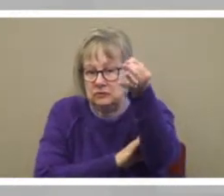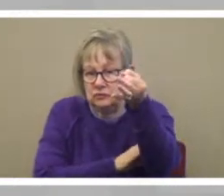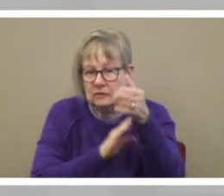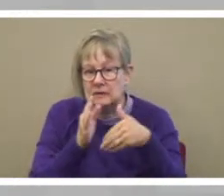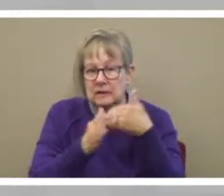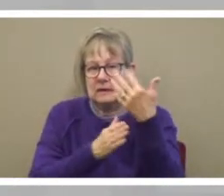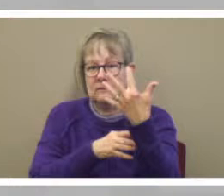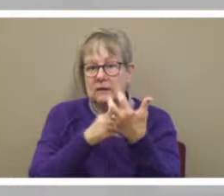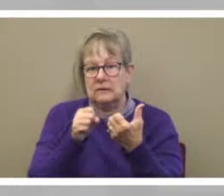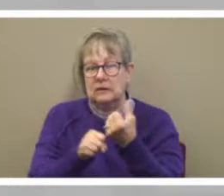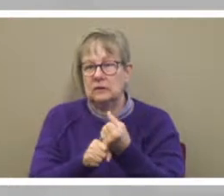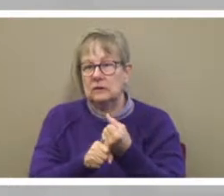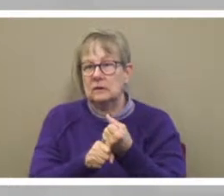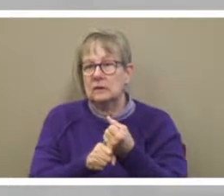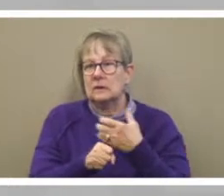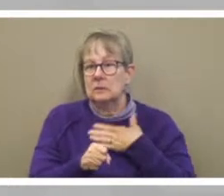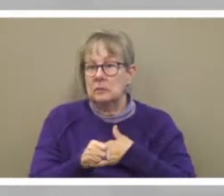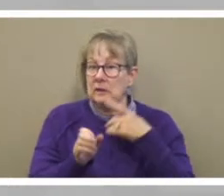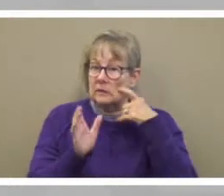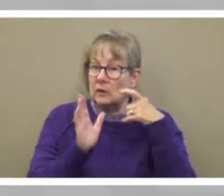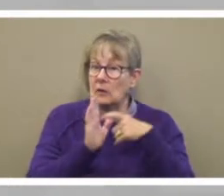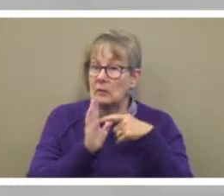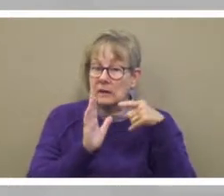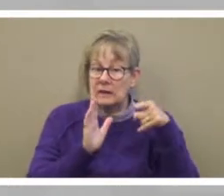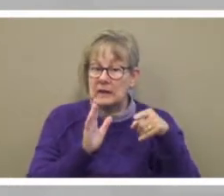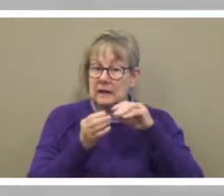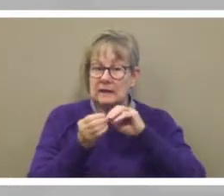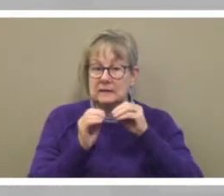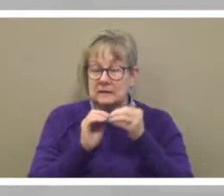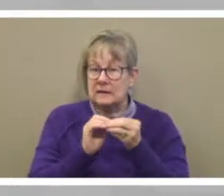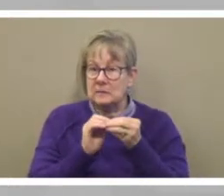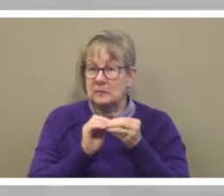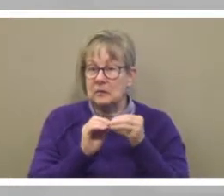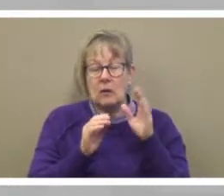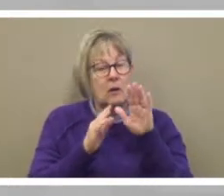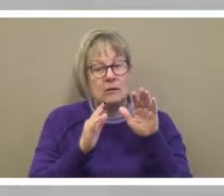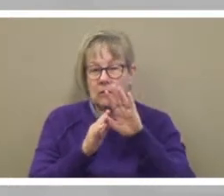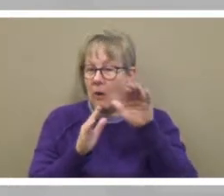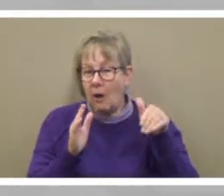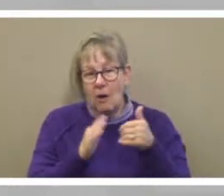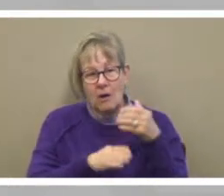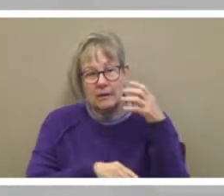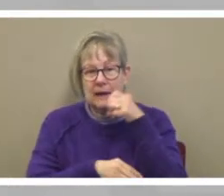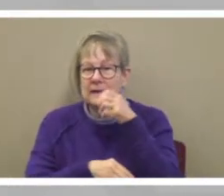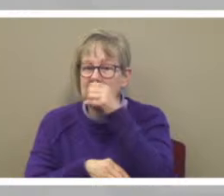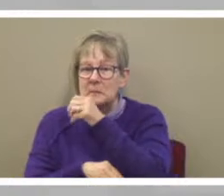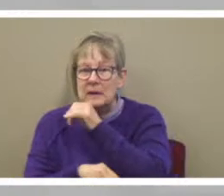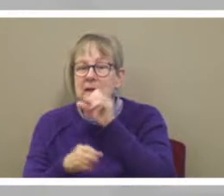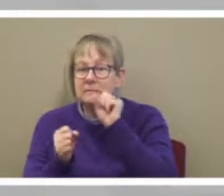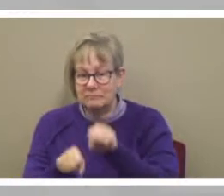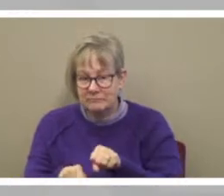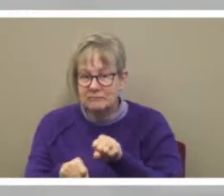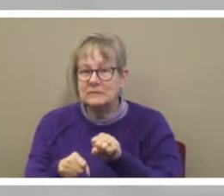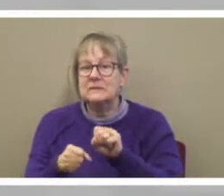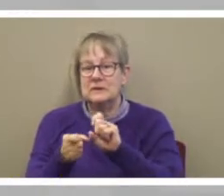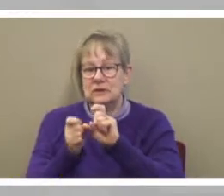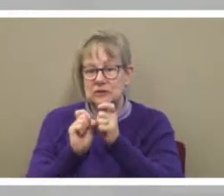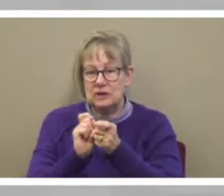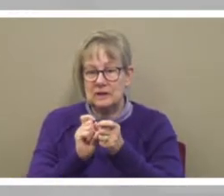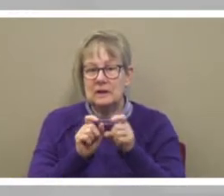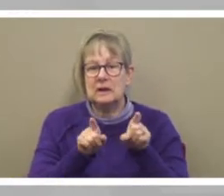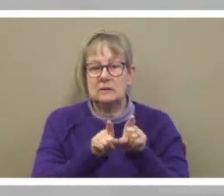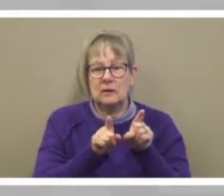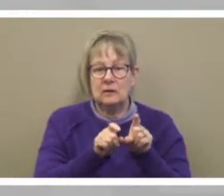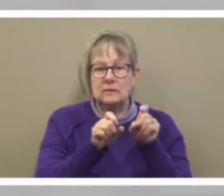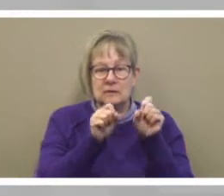next 5 years. Please note that these numbers shown today are all estimates and they are subject to change and, of course, subject to council's